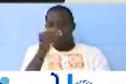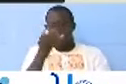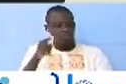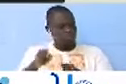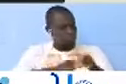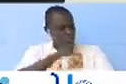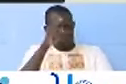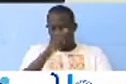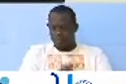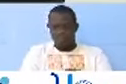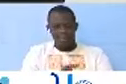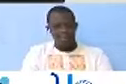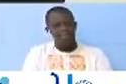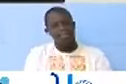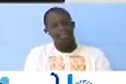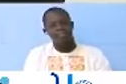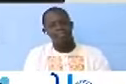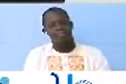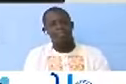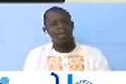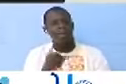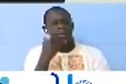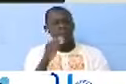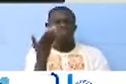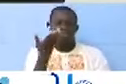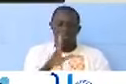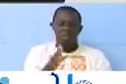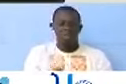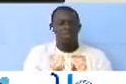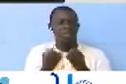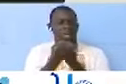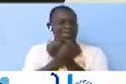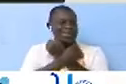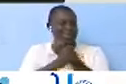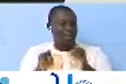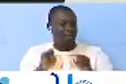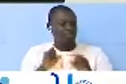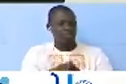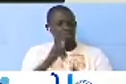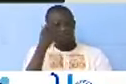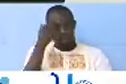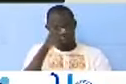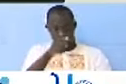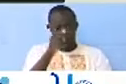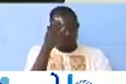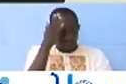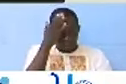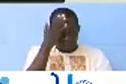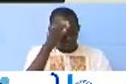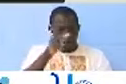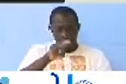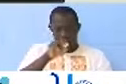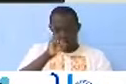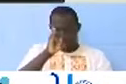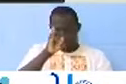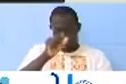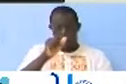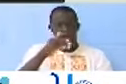Yes, that's a long time. Is it safe to assume that you know the NIA very well?